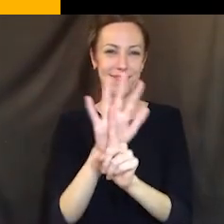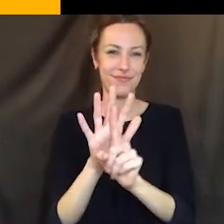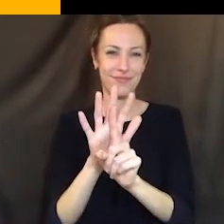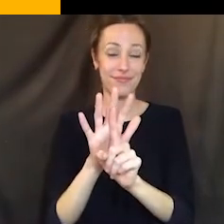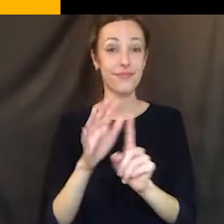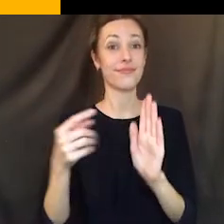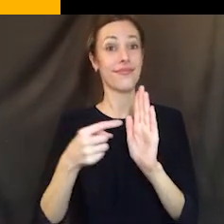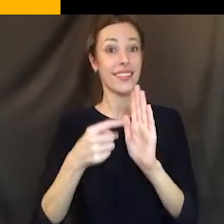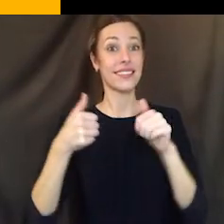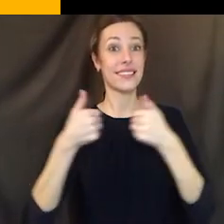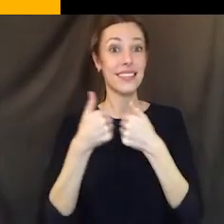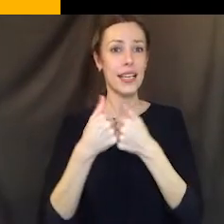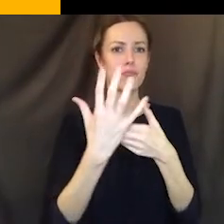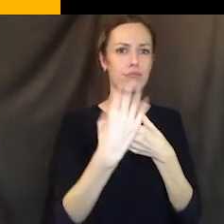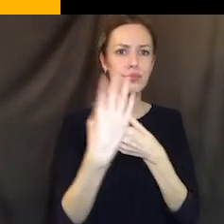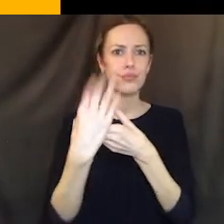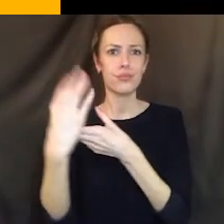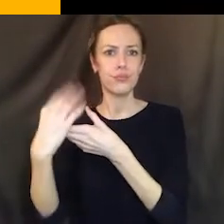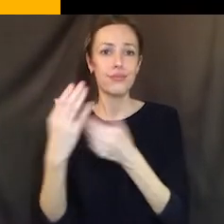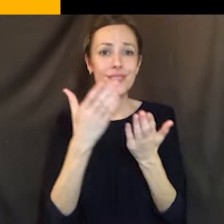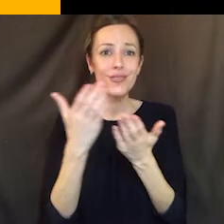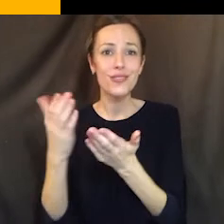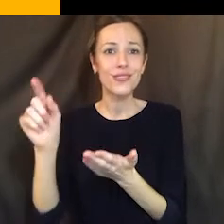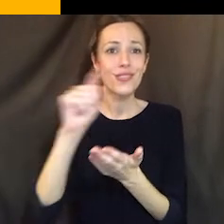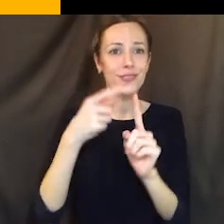and social-emotional skills building in and out of school.